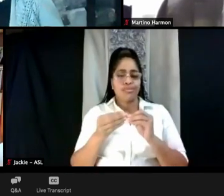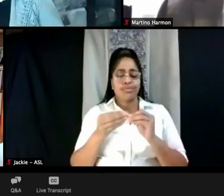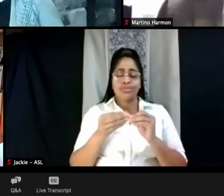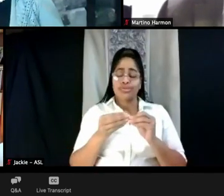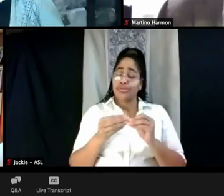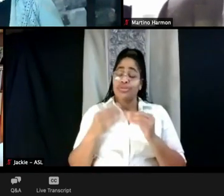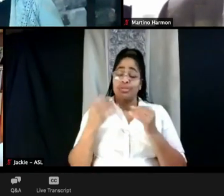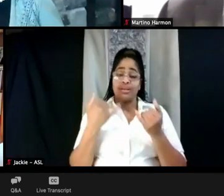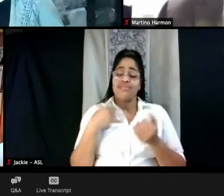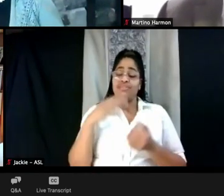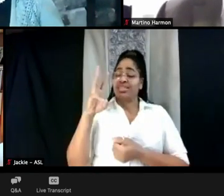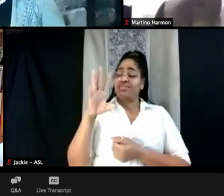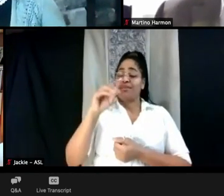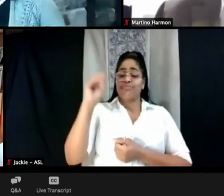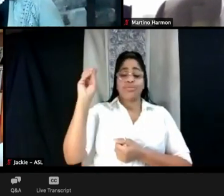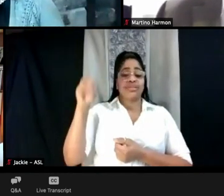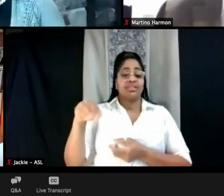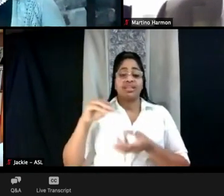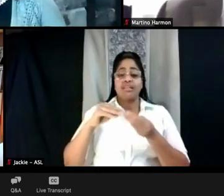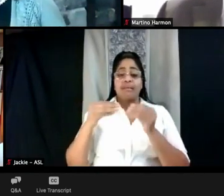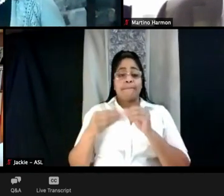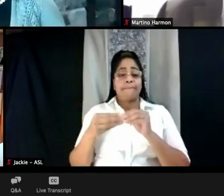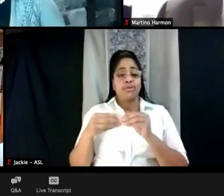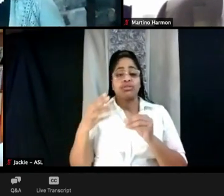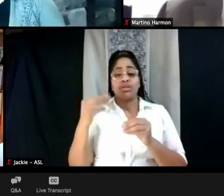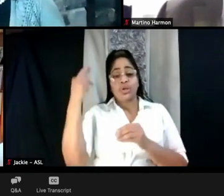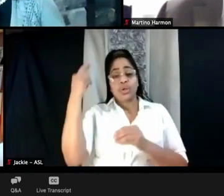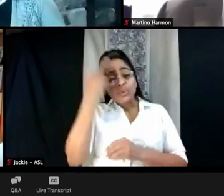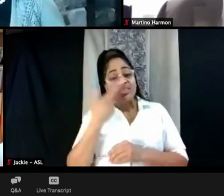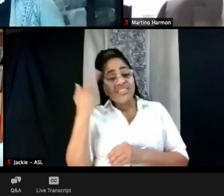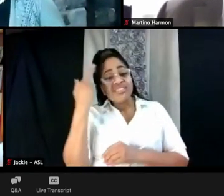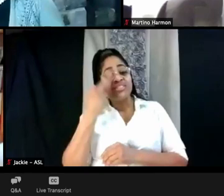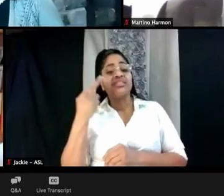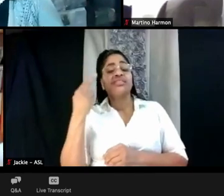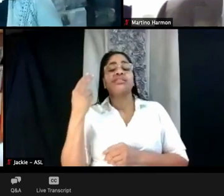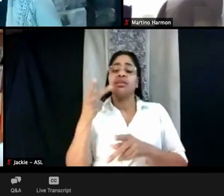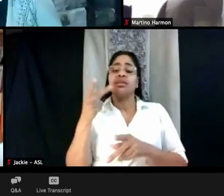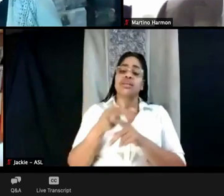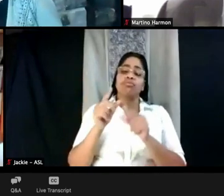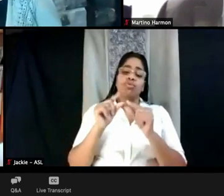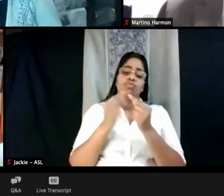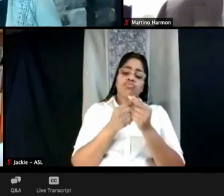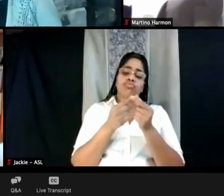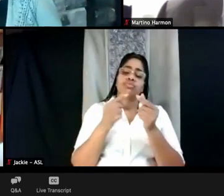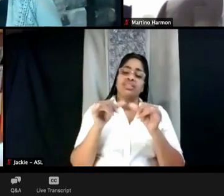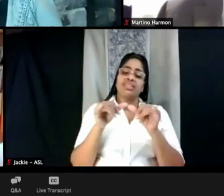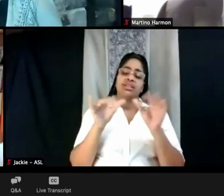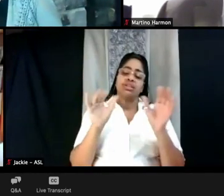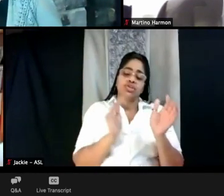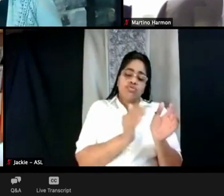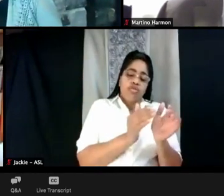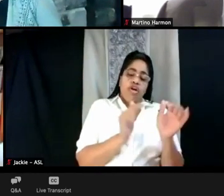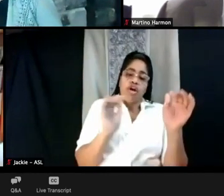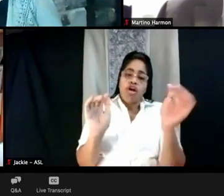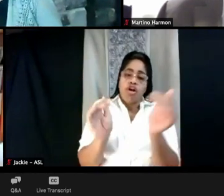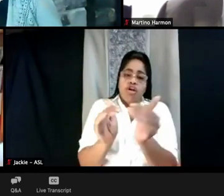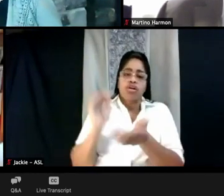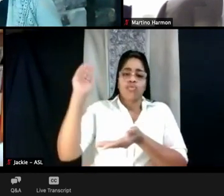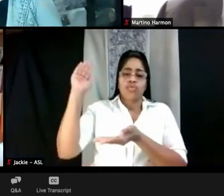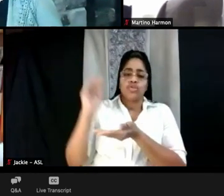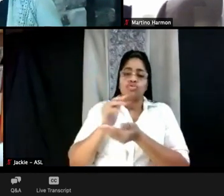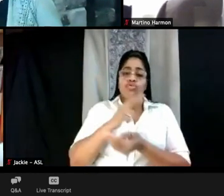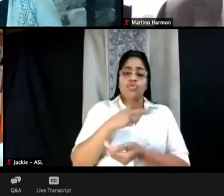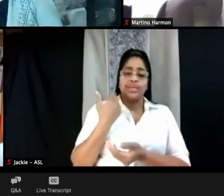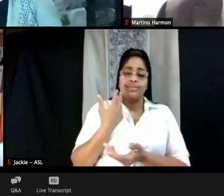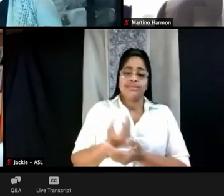about 65% capacity. And the reason for that is to keep our group sizes very small so that we reduce risk.